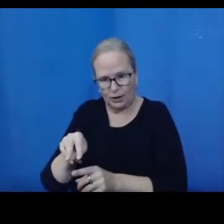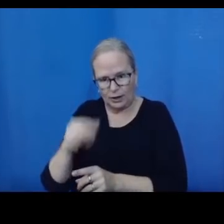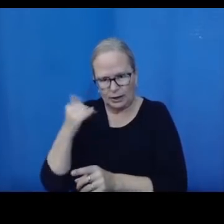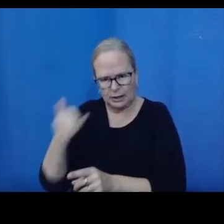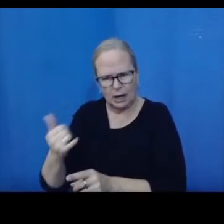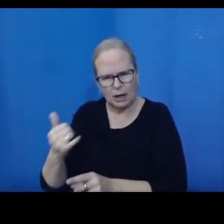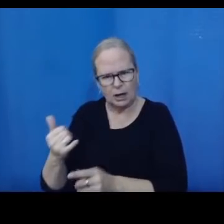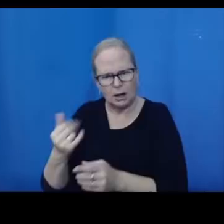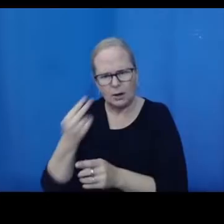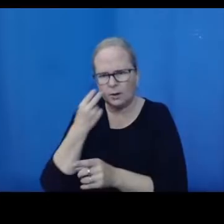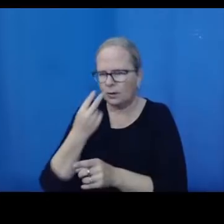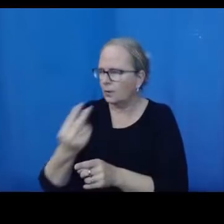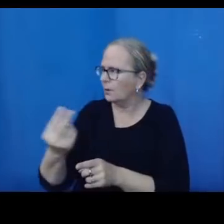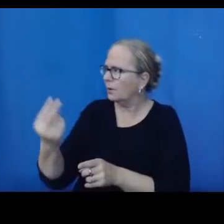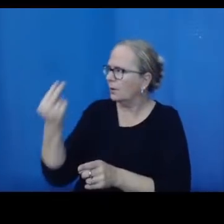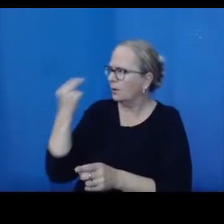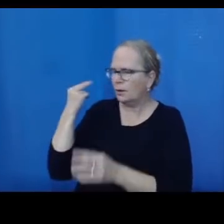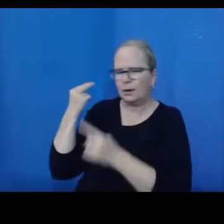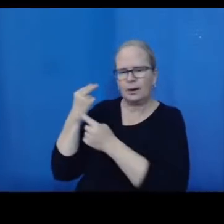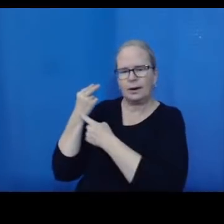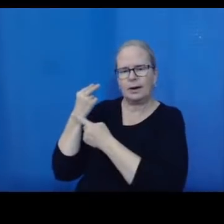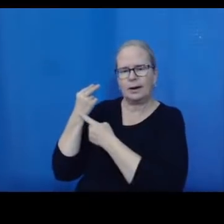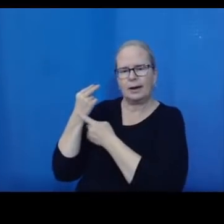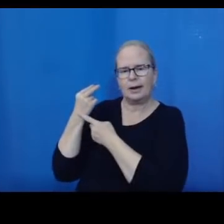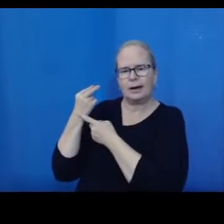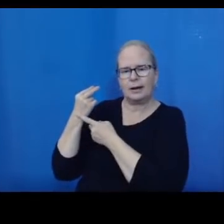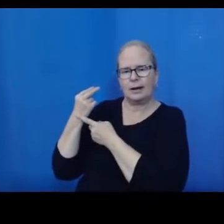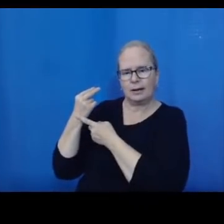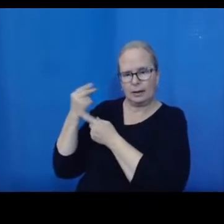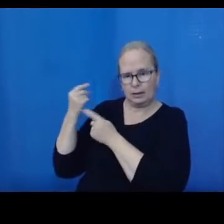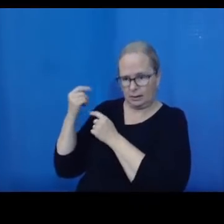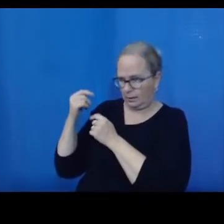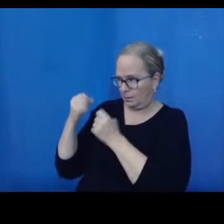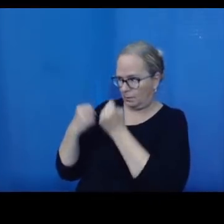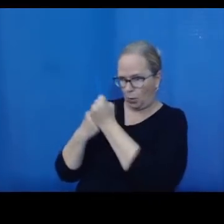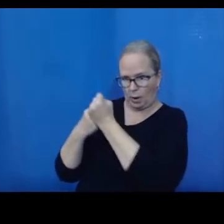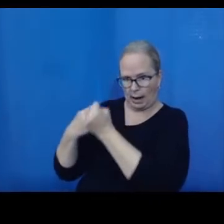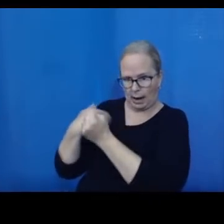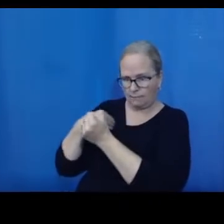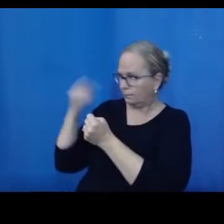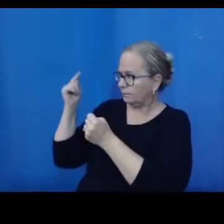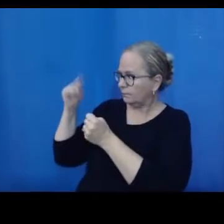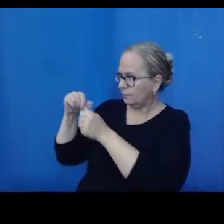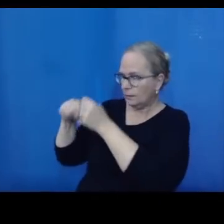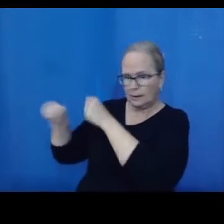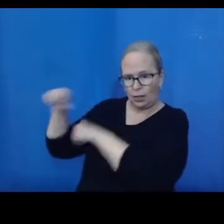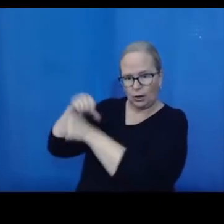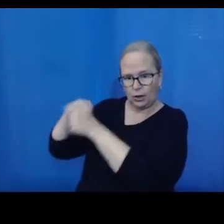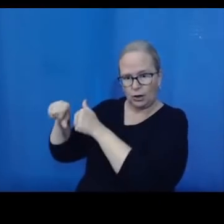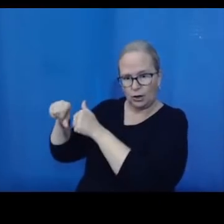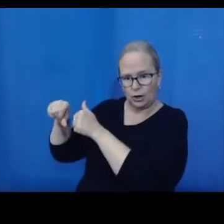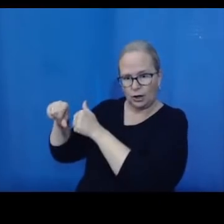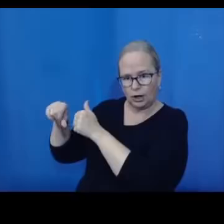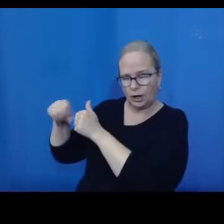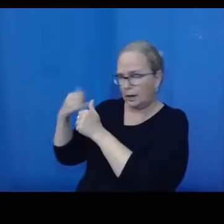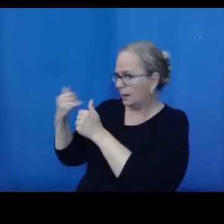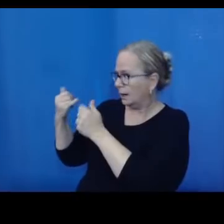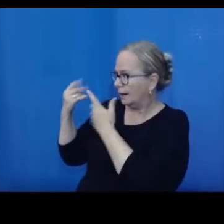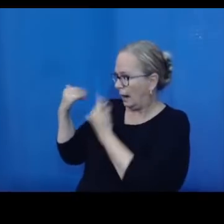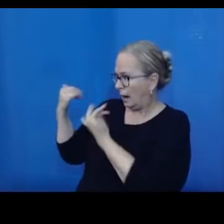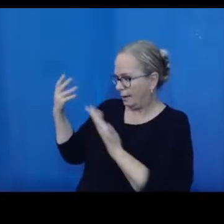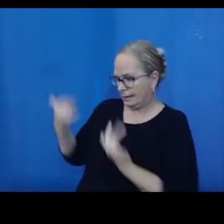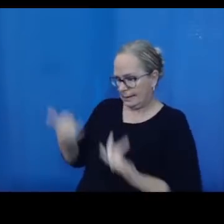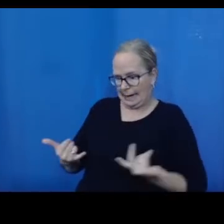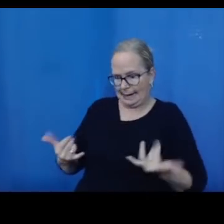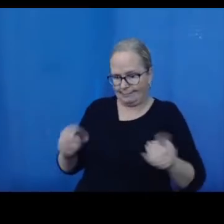there. And that's not the feeling right now. It just isn't the feeling right now. And I wish we would spend more time,